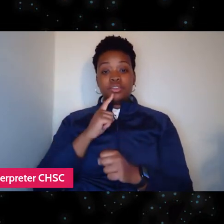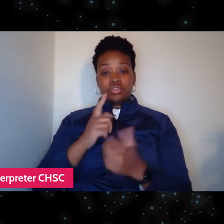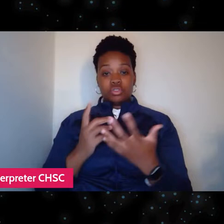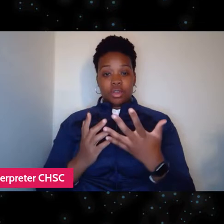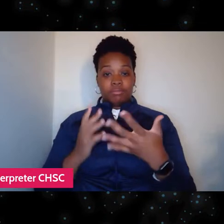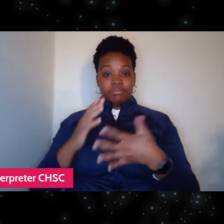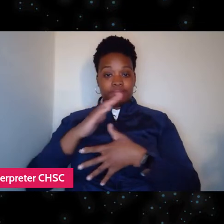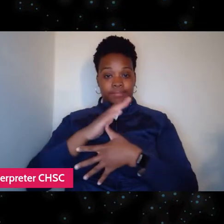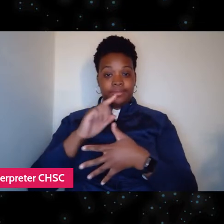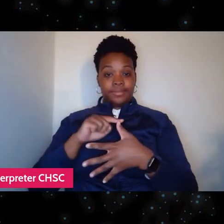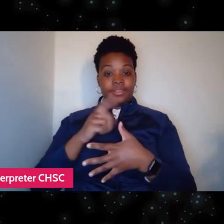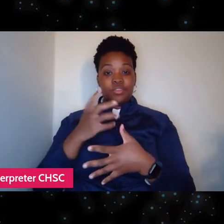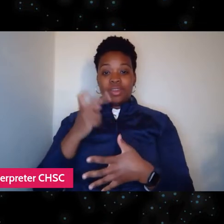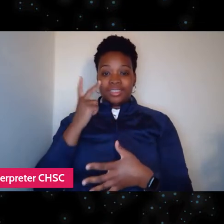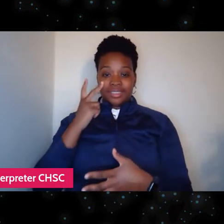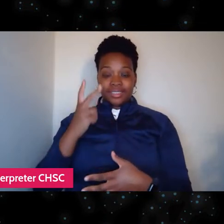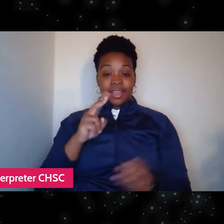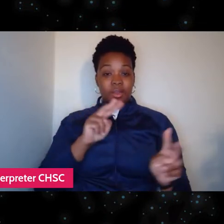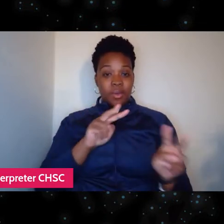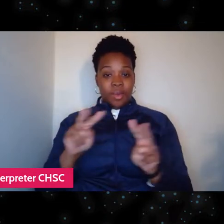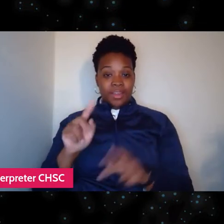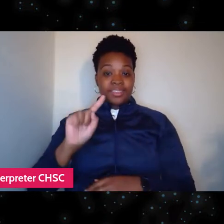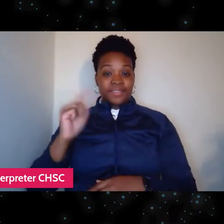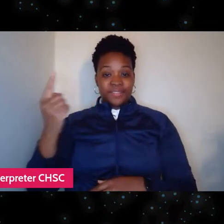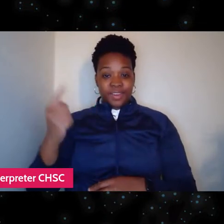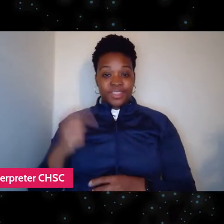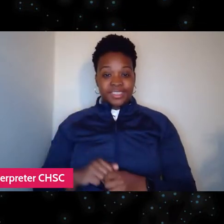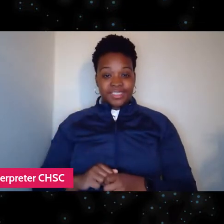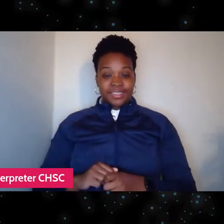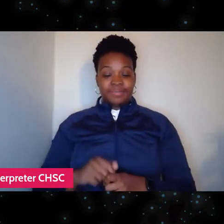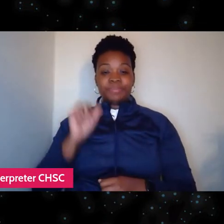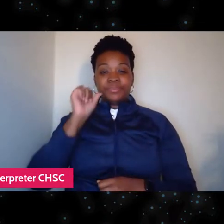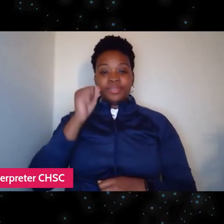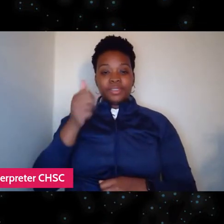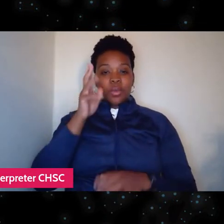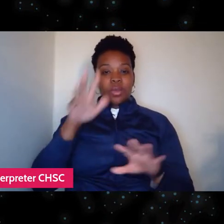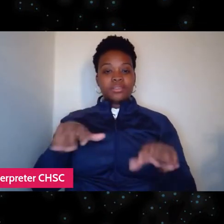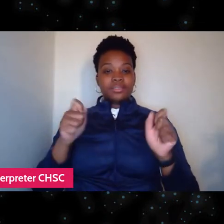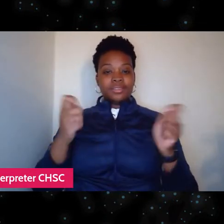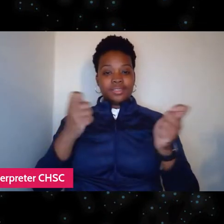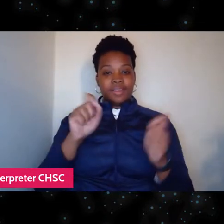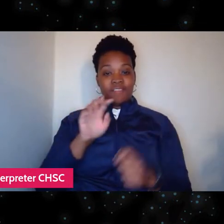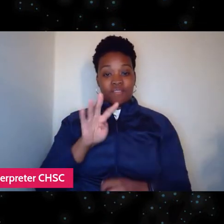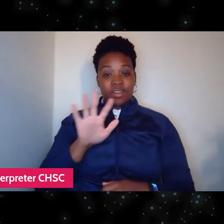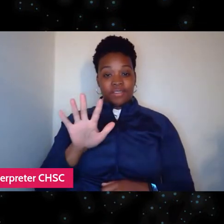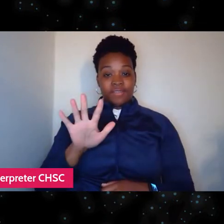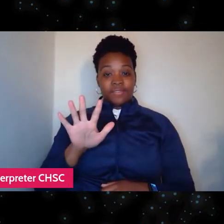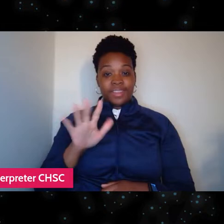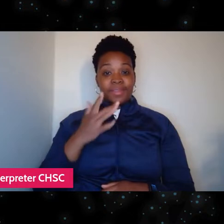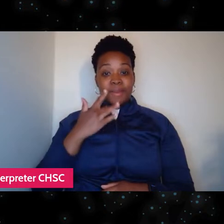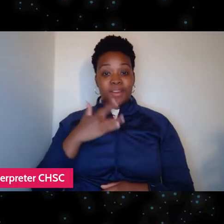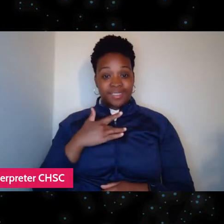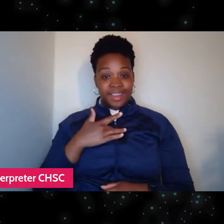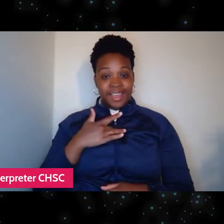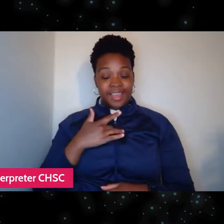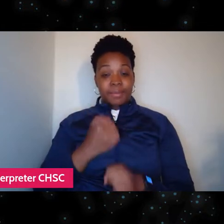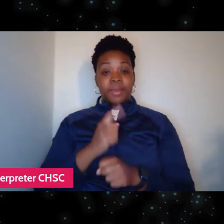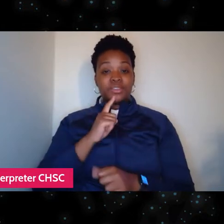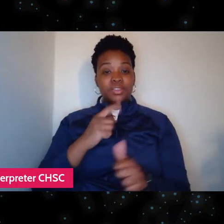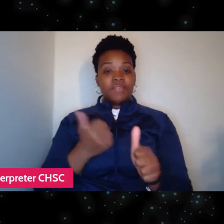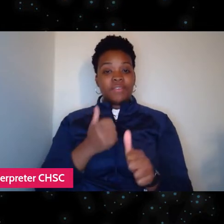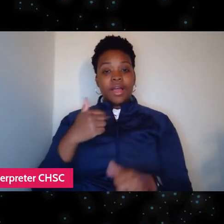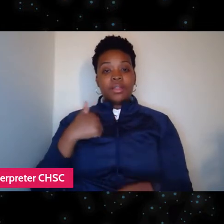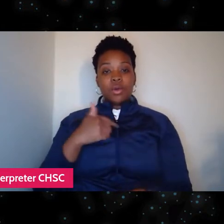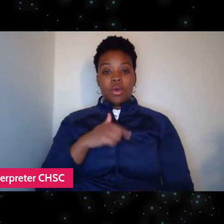you really want to see by watching them first. Tomorrow, we're going to be celebrating our 45th birthday, so be sure to follow us